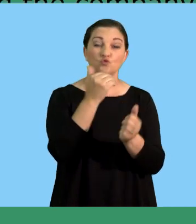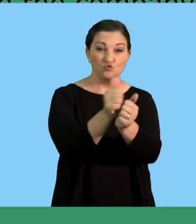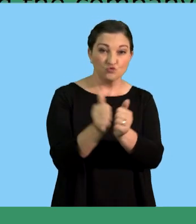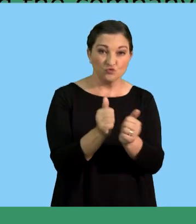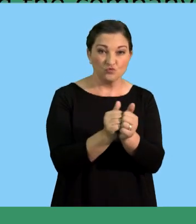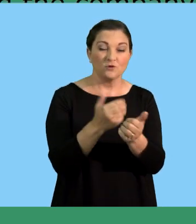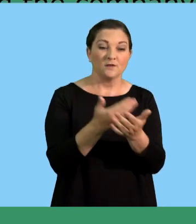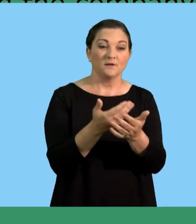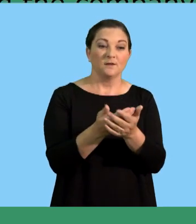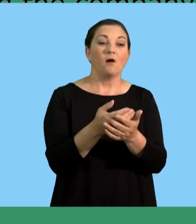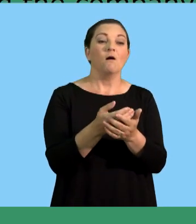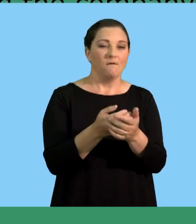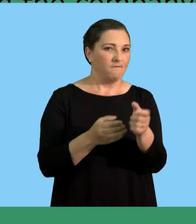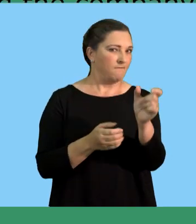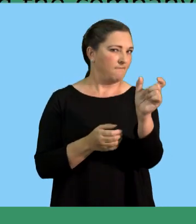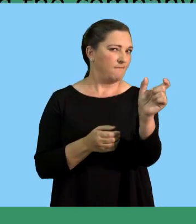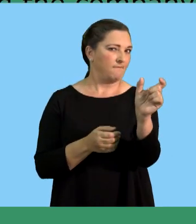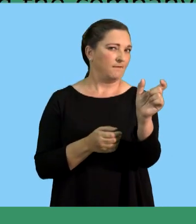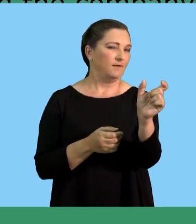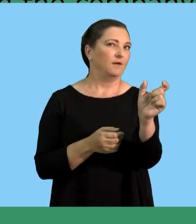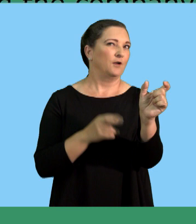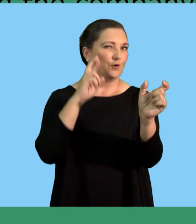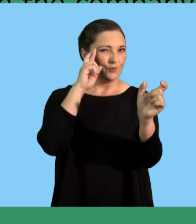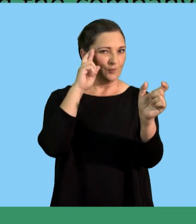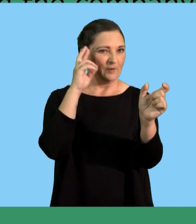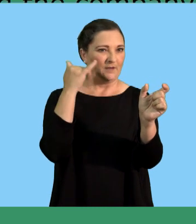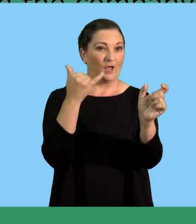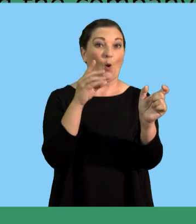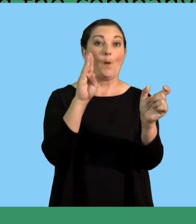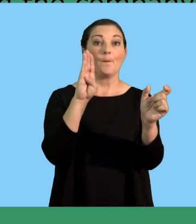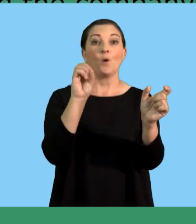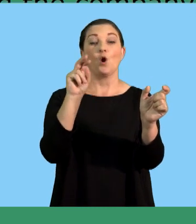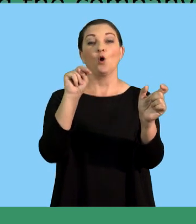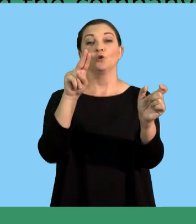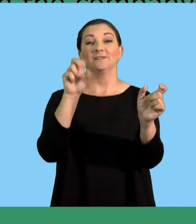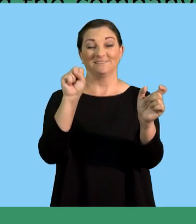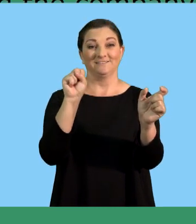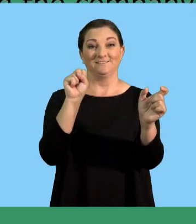shareholders as compensation. You should be knowing that we are talking about bonus shares,